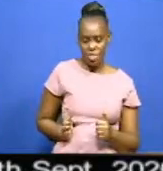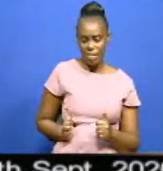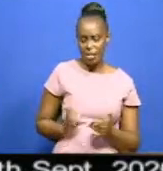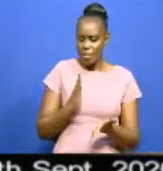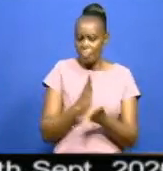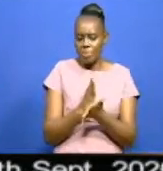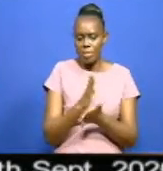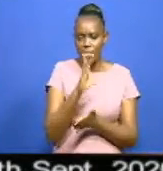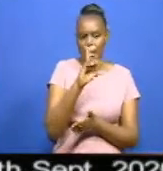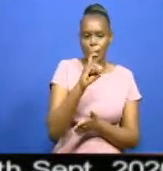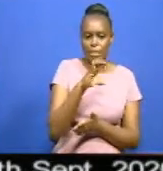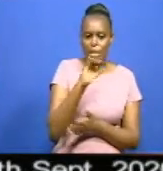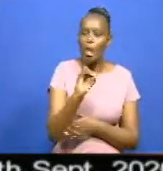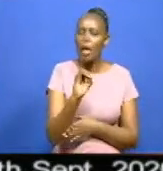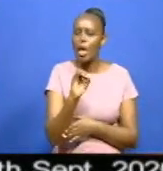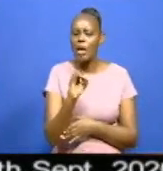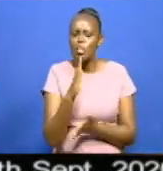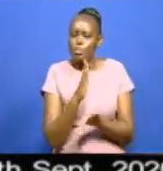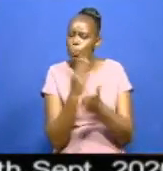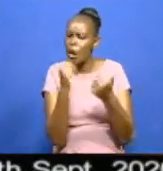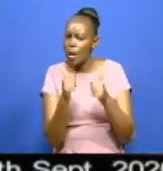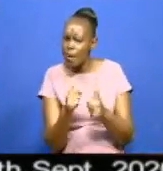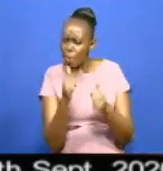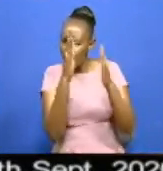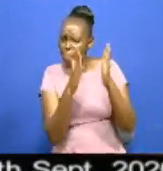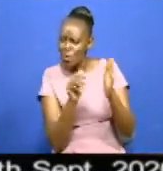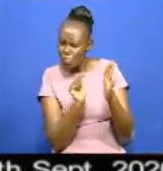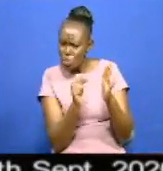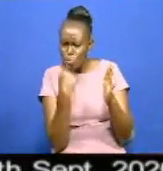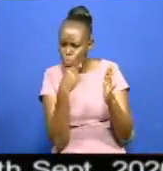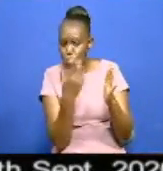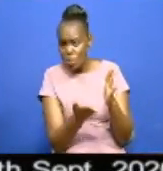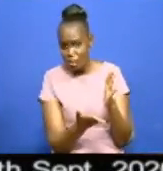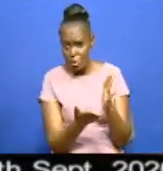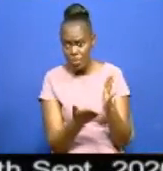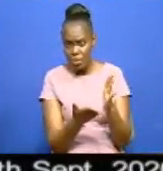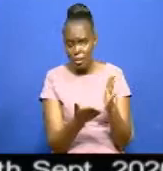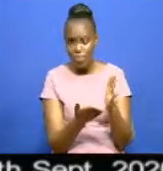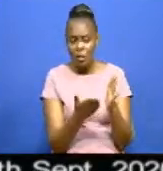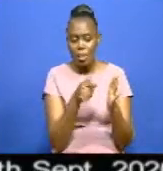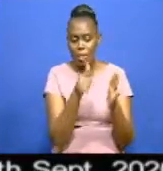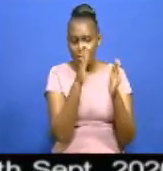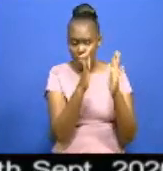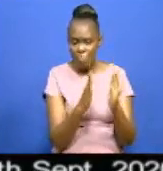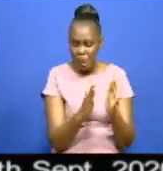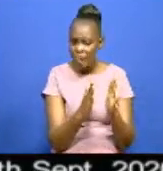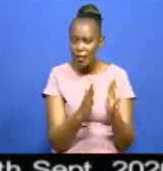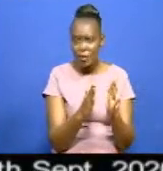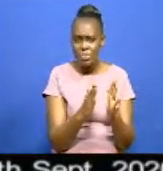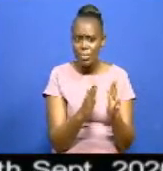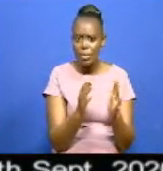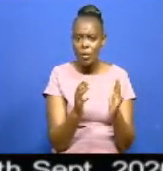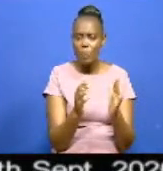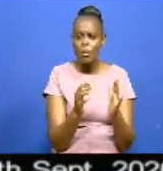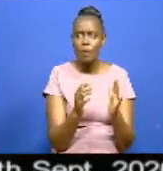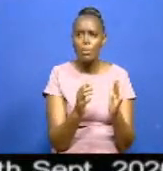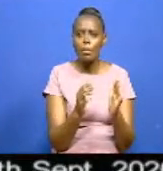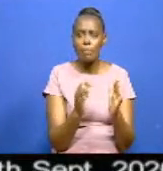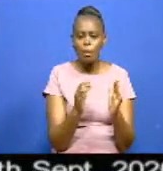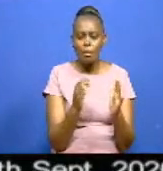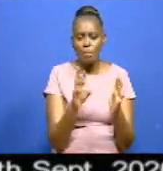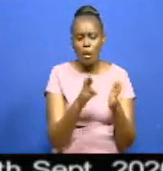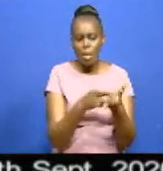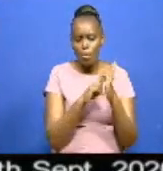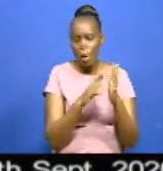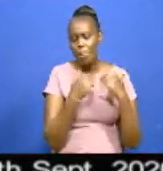the DCI is also not sure of this person. Honorable Speaker, this person lacks the 10-year mandatory requirement